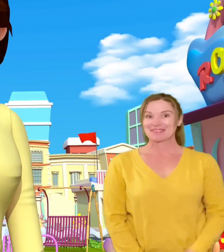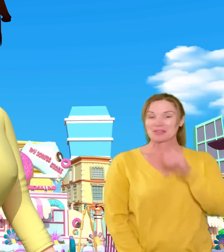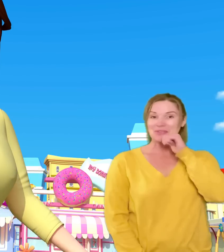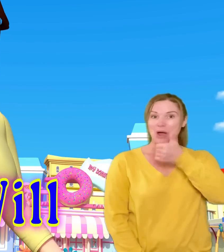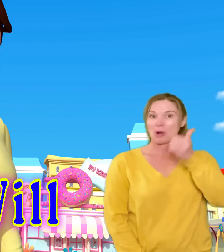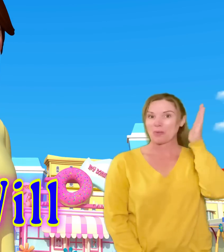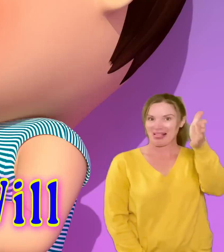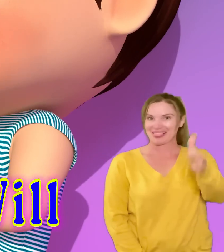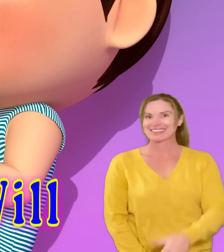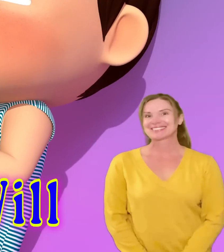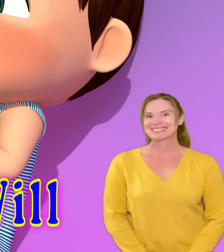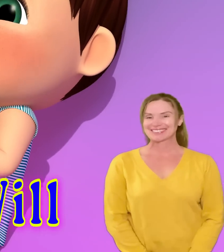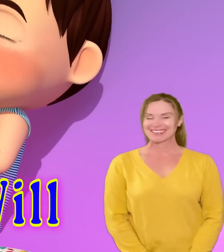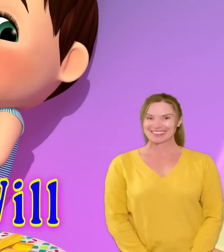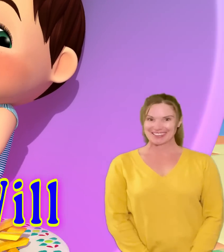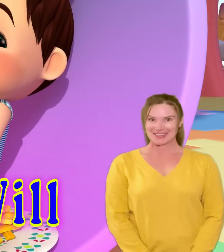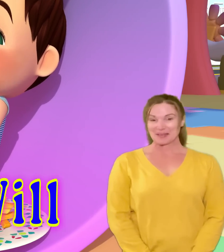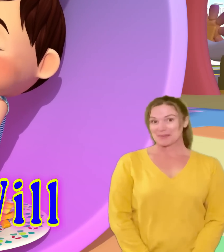down tomorrow